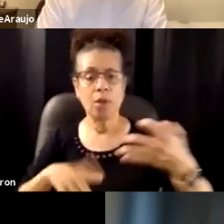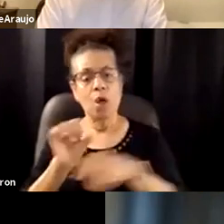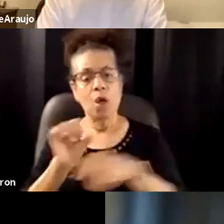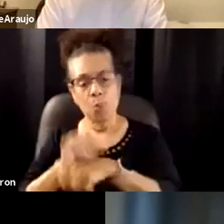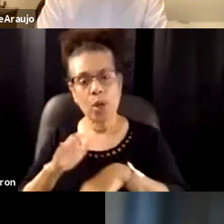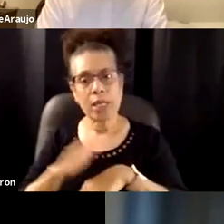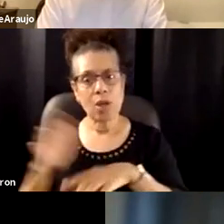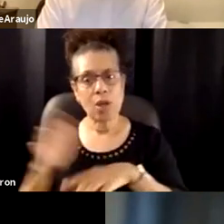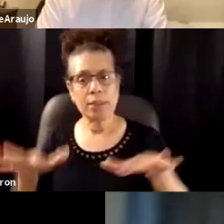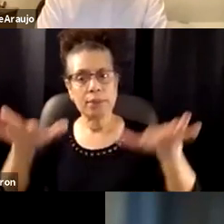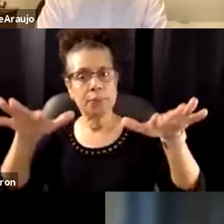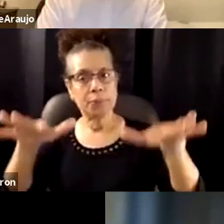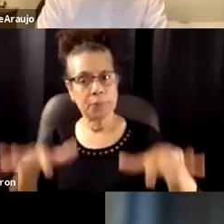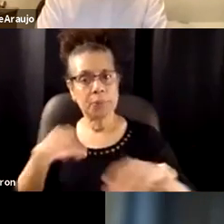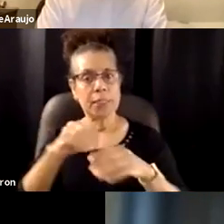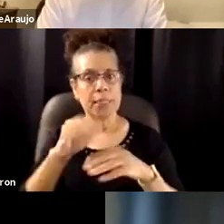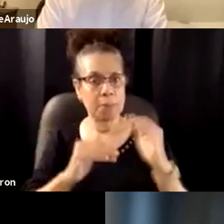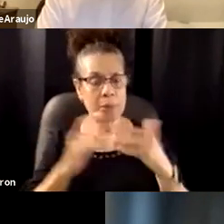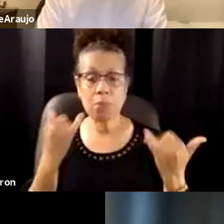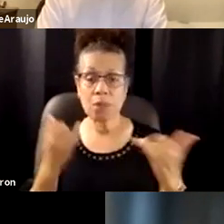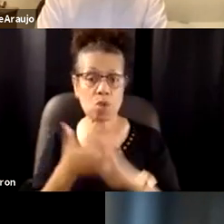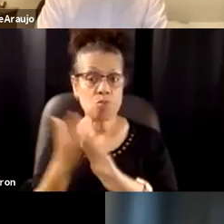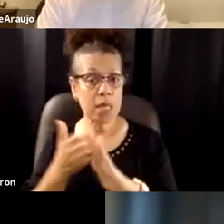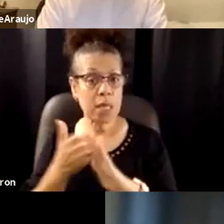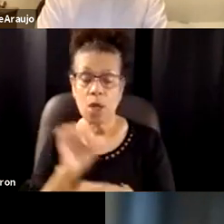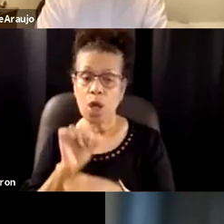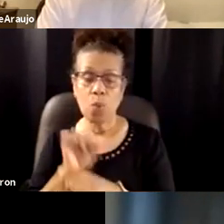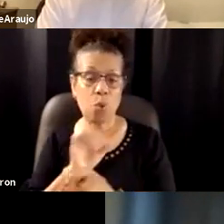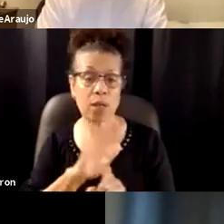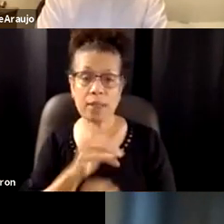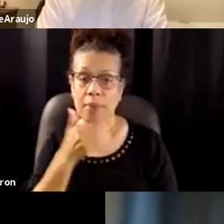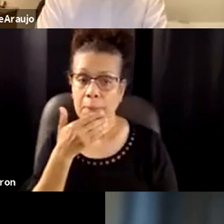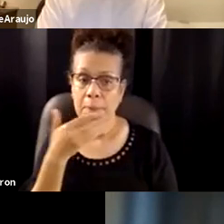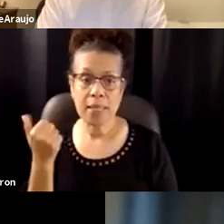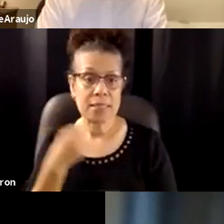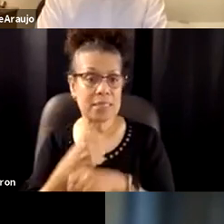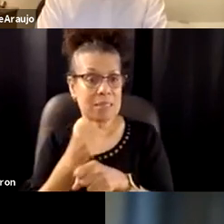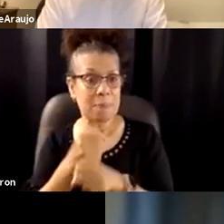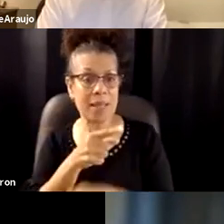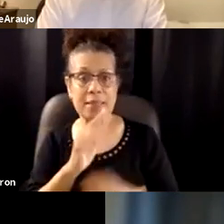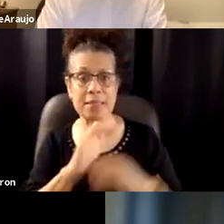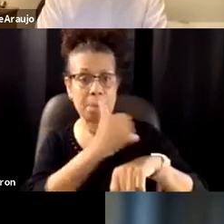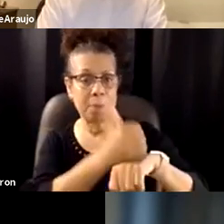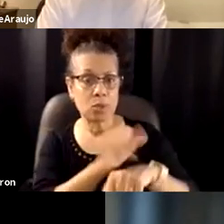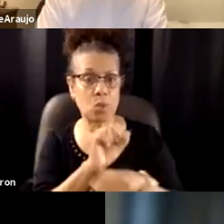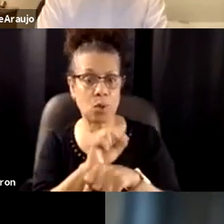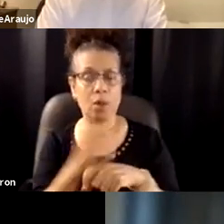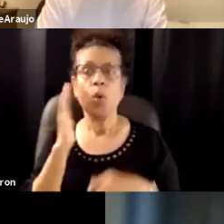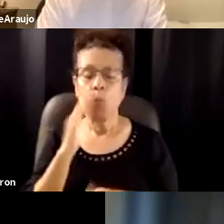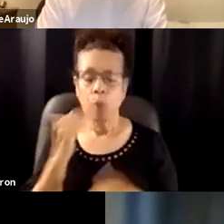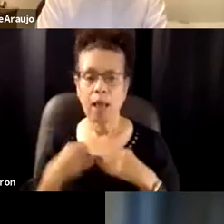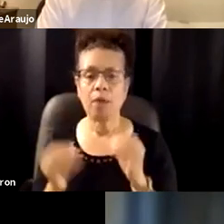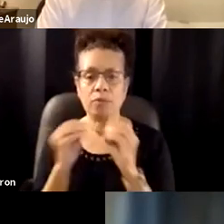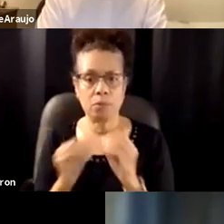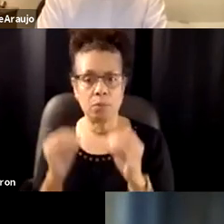settled into the building but for the most part they're up they're running and we're working as best possible to make the building work um we'll be having continued conversations around next